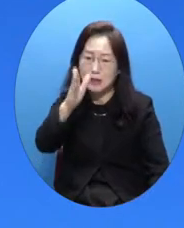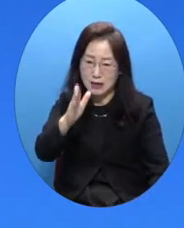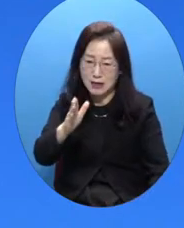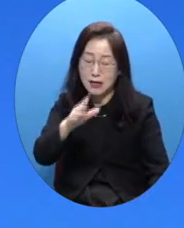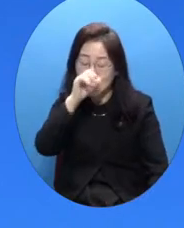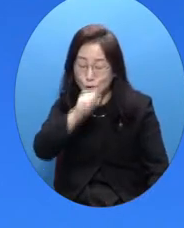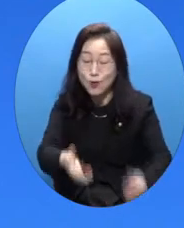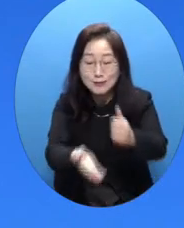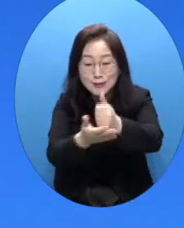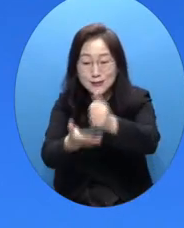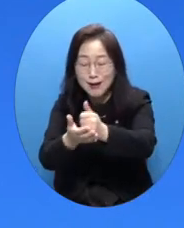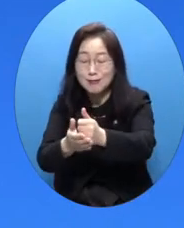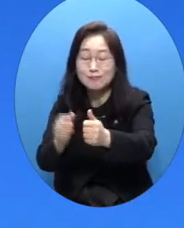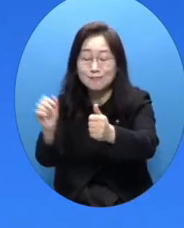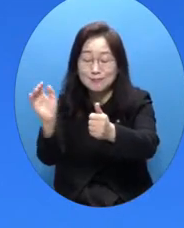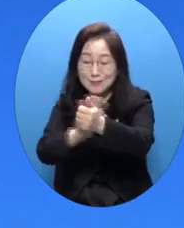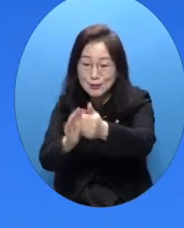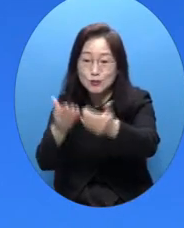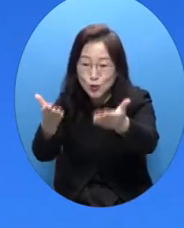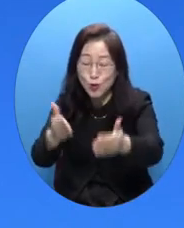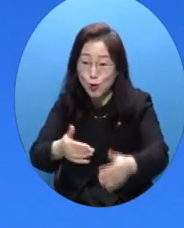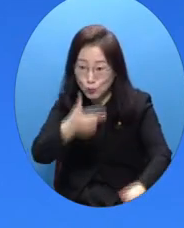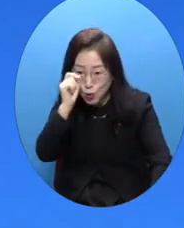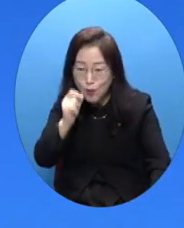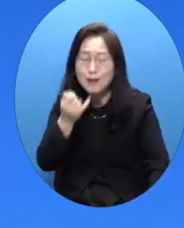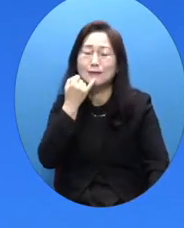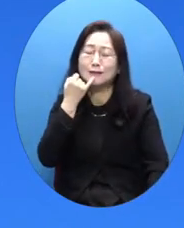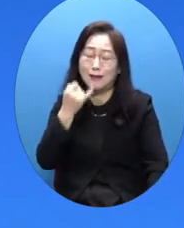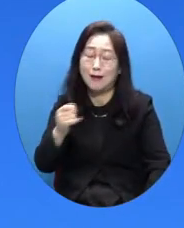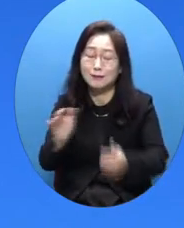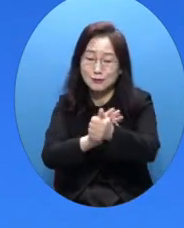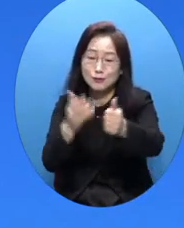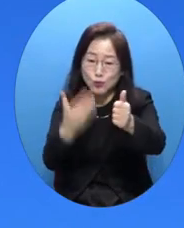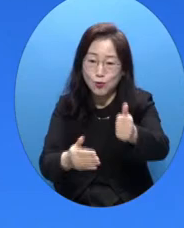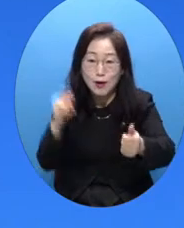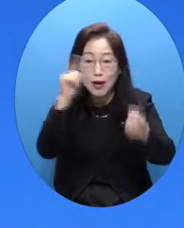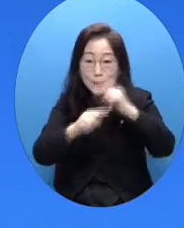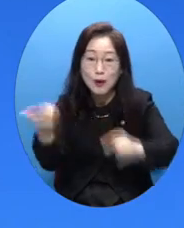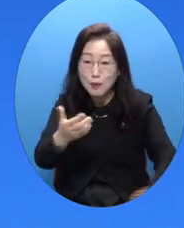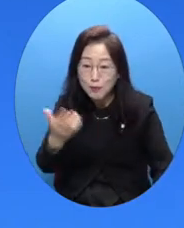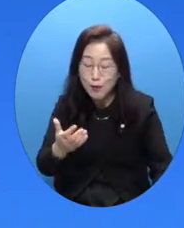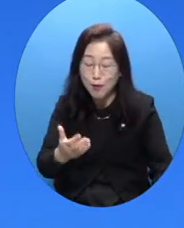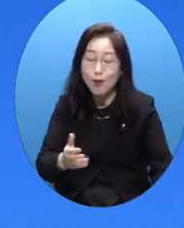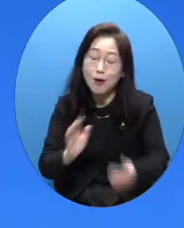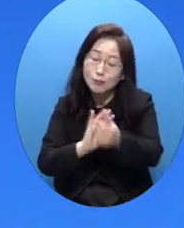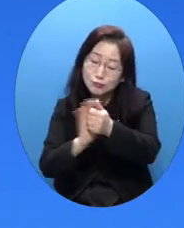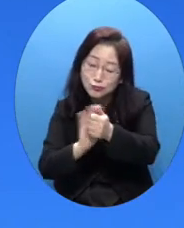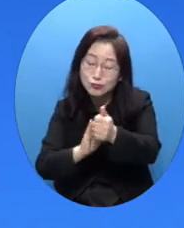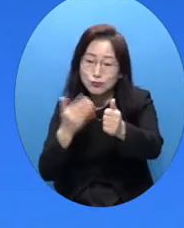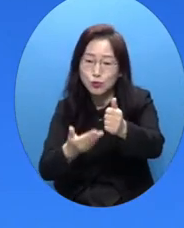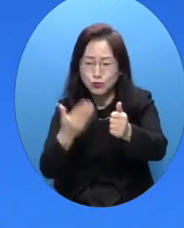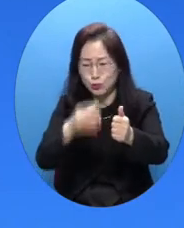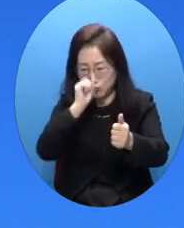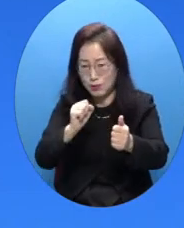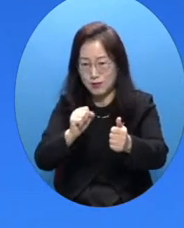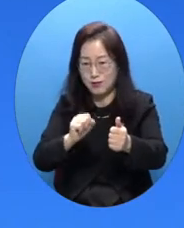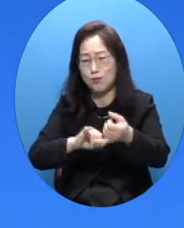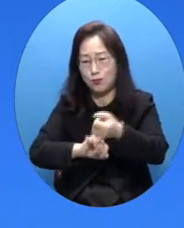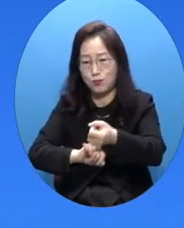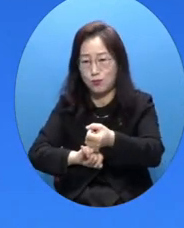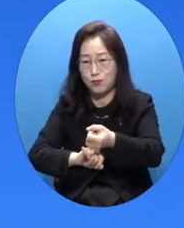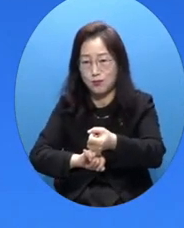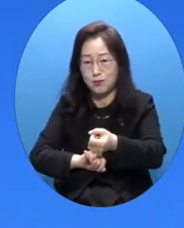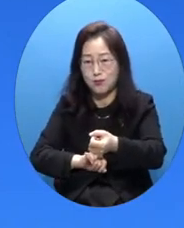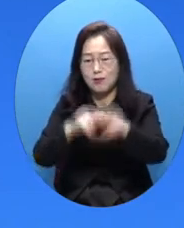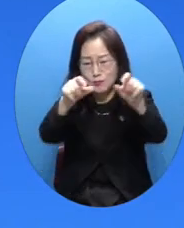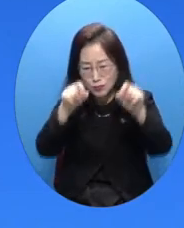good things let's admire each other let's let's say good things about each other let's embrace them let's Embrace